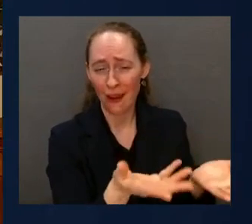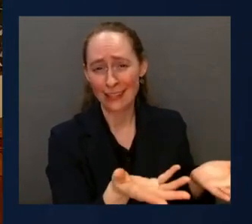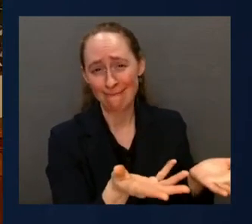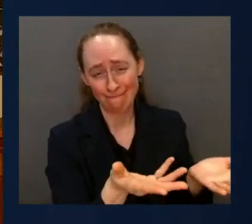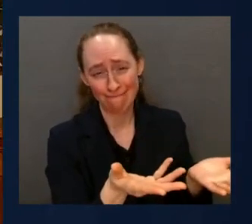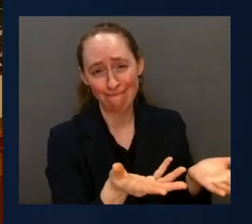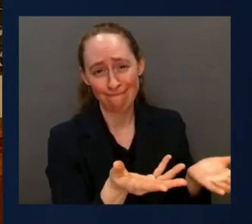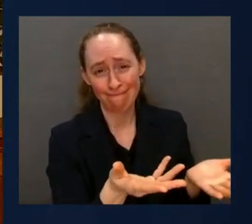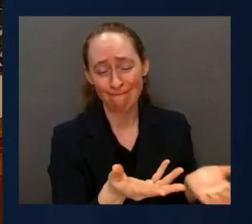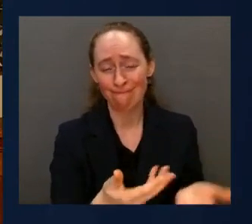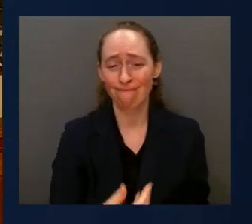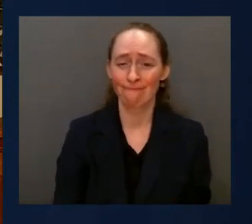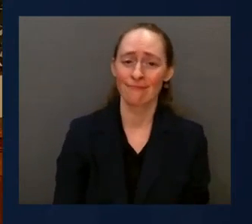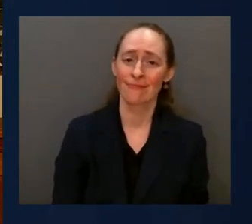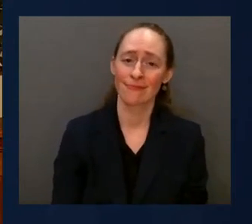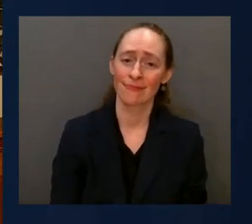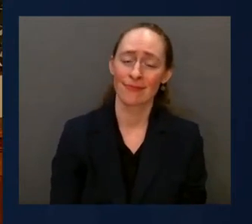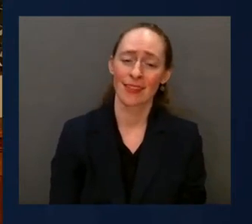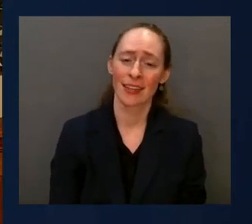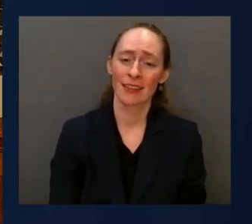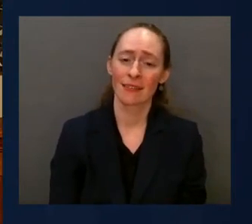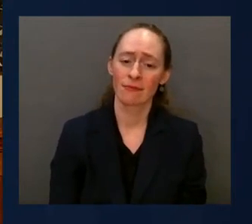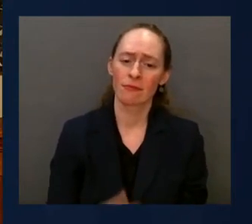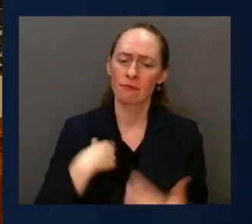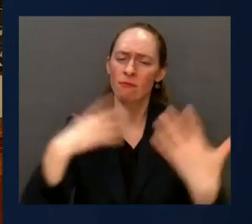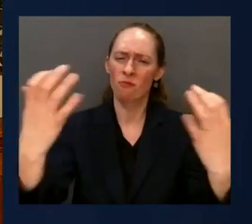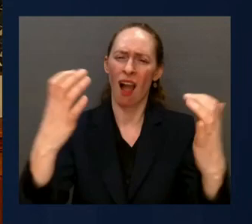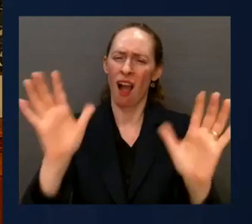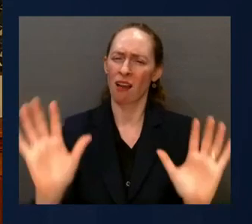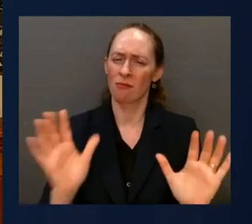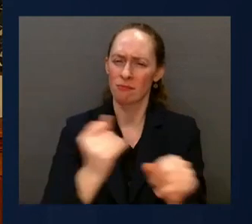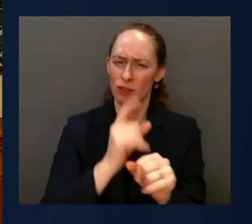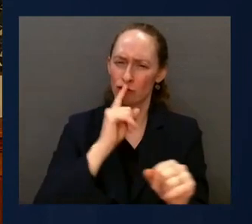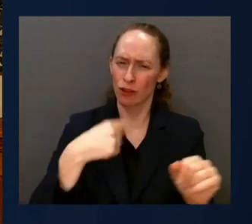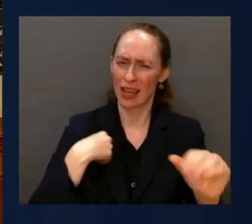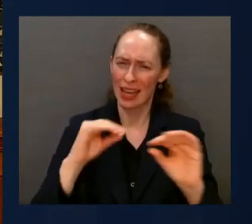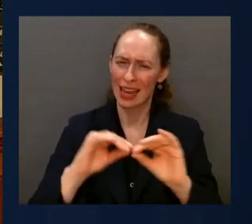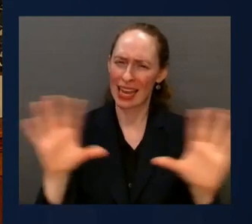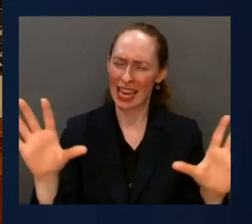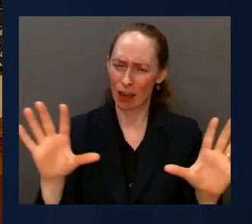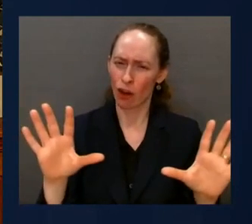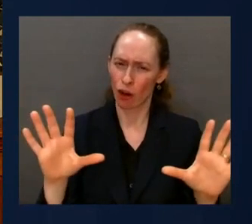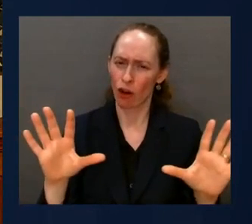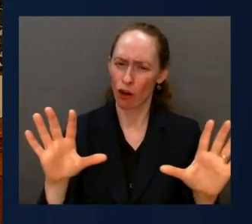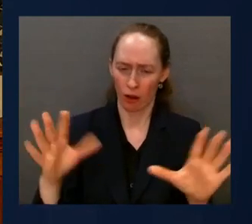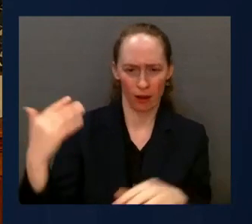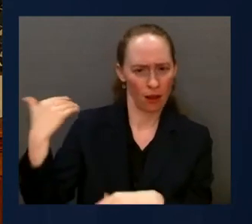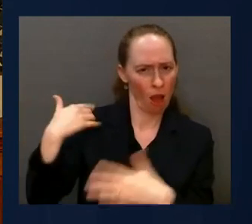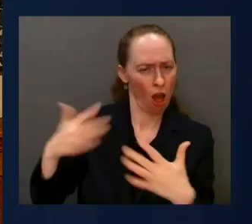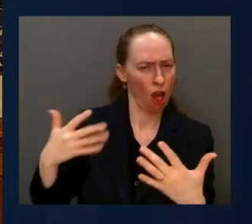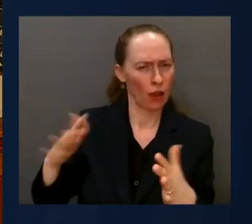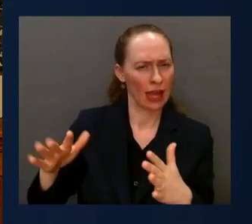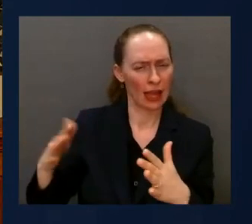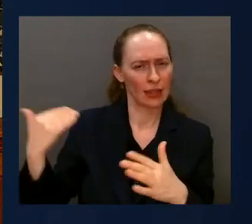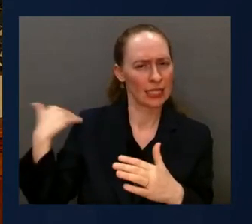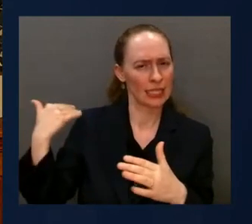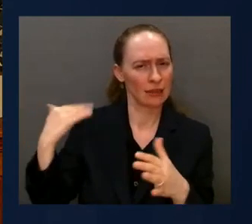Let me be crystal clear. I said at the very beginning, under my plans, as long as I'm president, nobody earning less